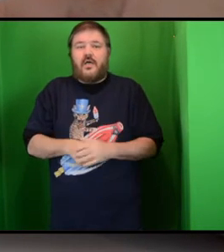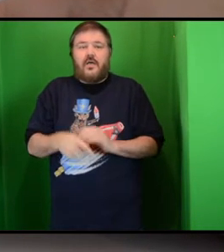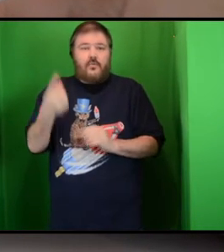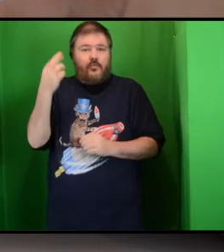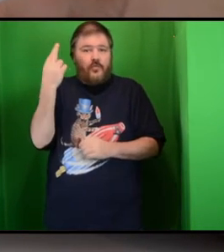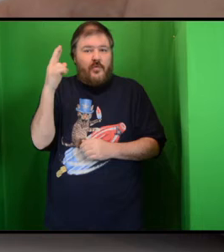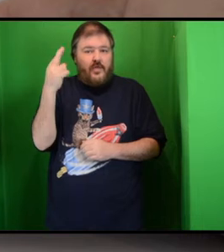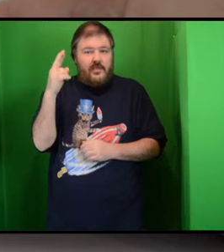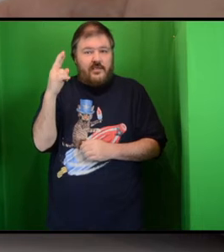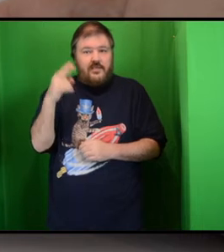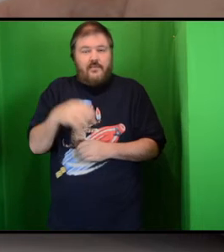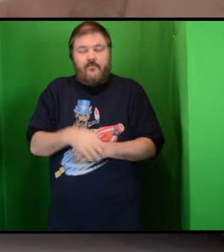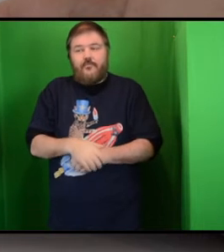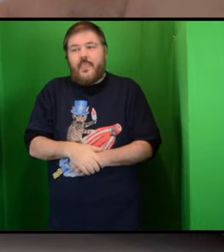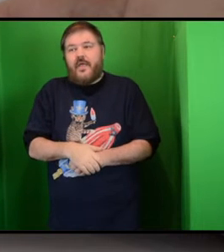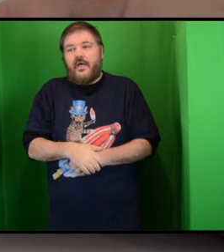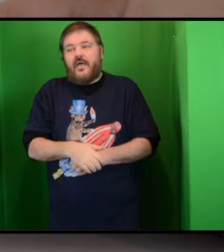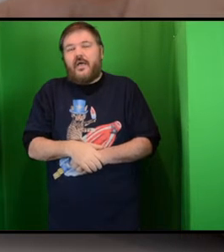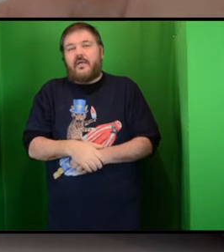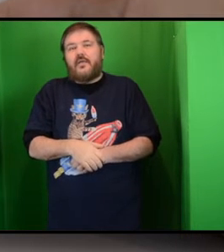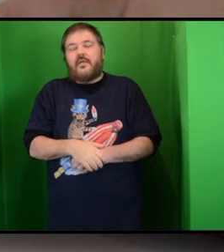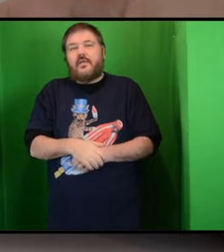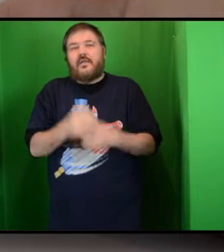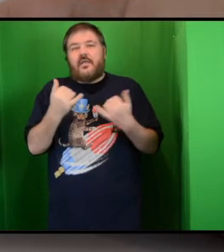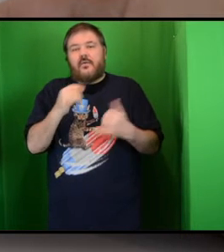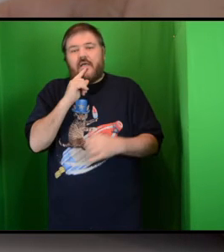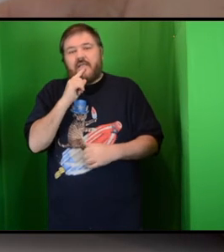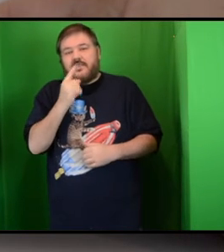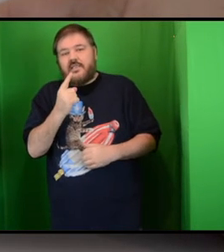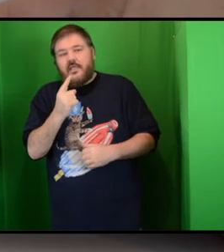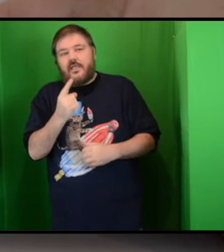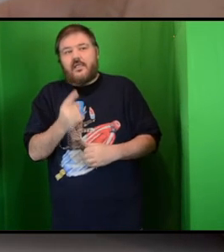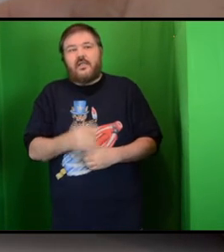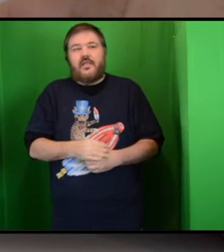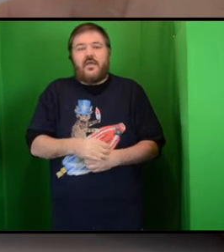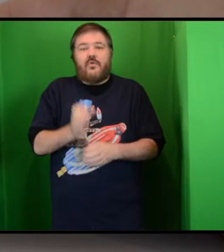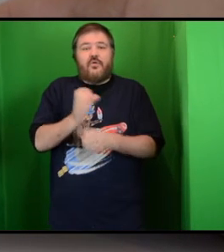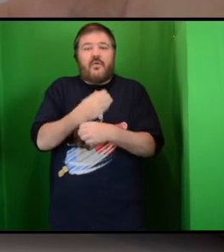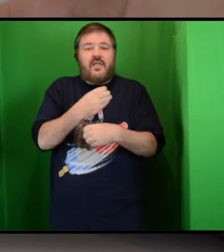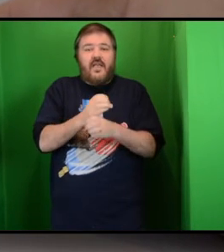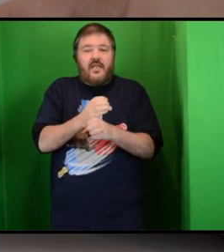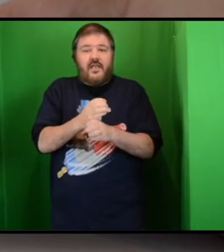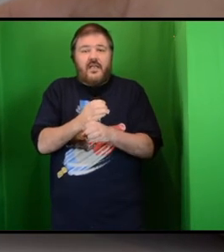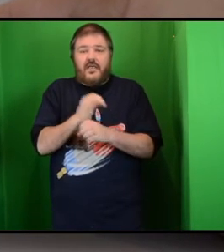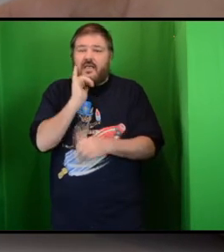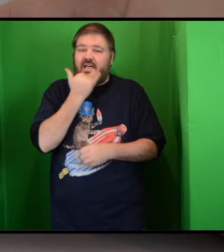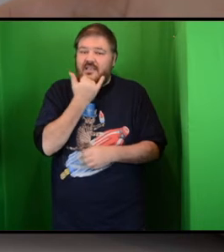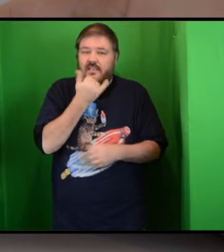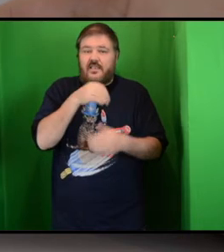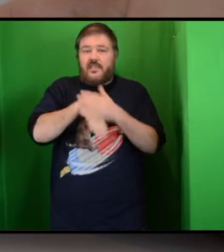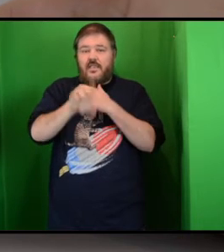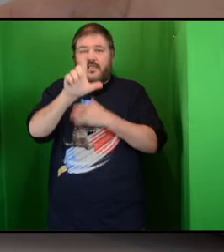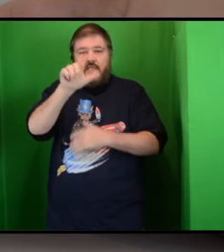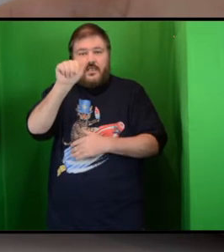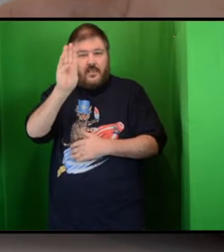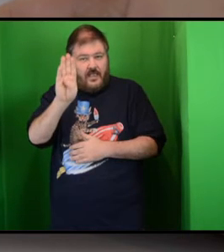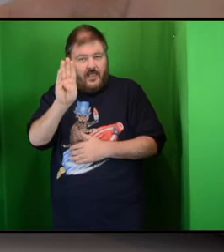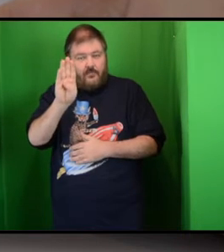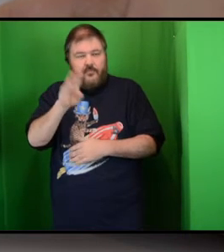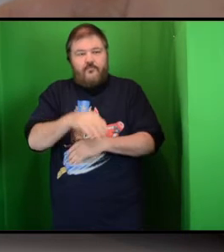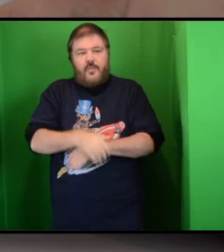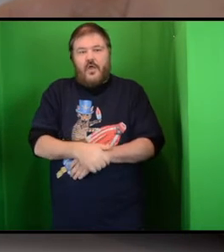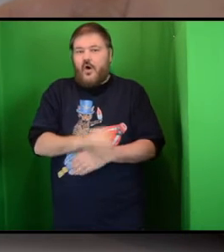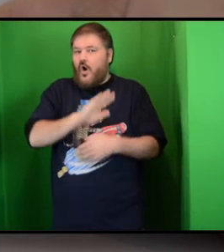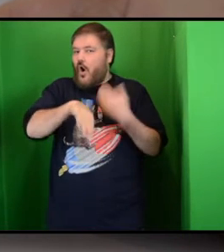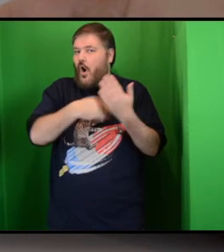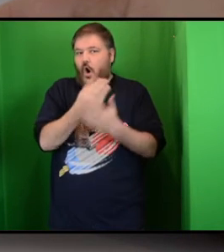main reasons for that was because I think the GoBots had a very easy transformation. They were very quick. You don't want to stop playing and have to figure